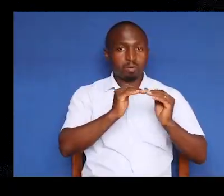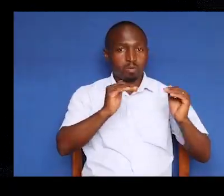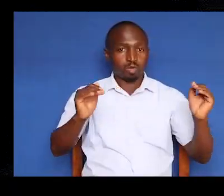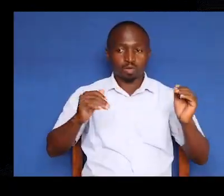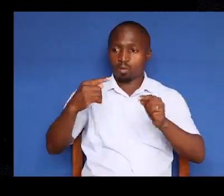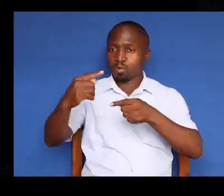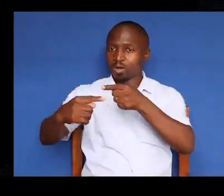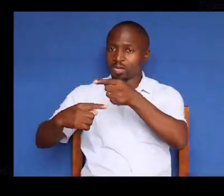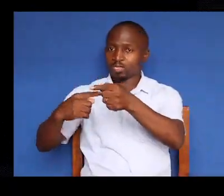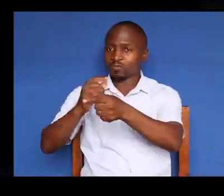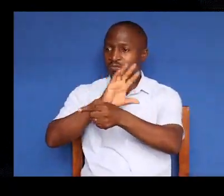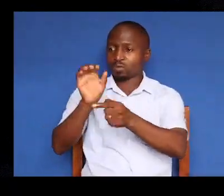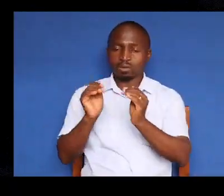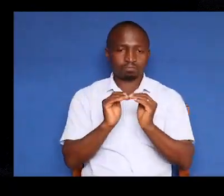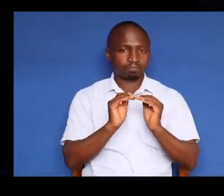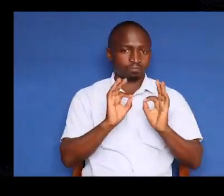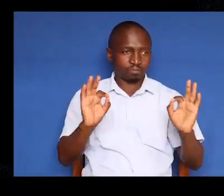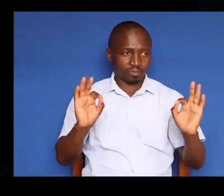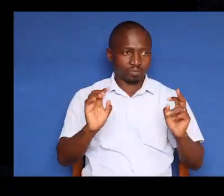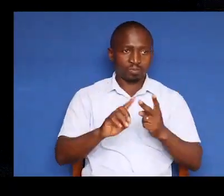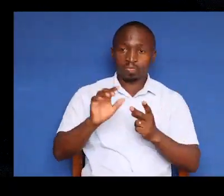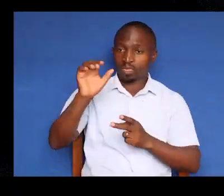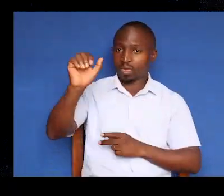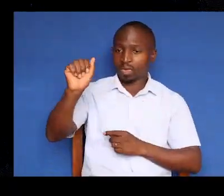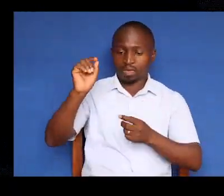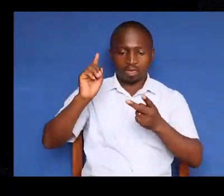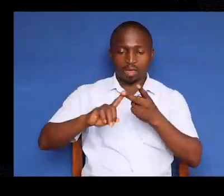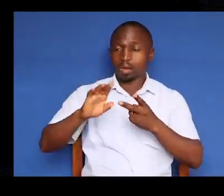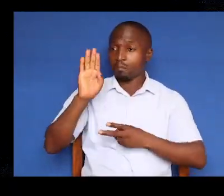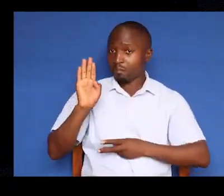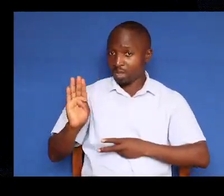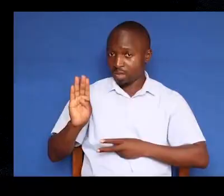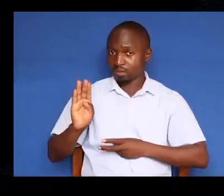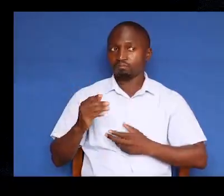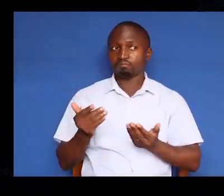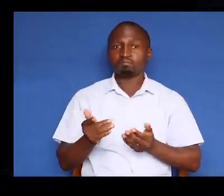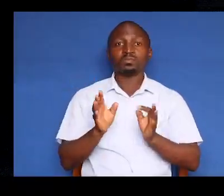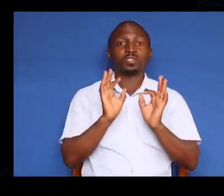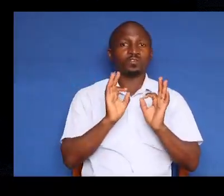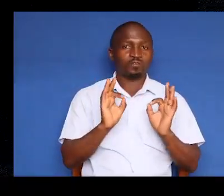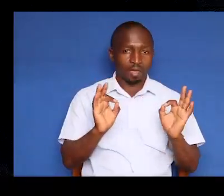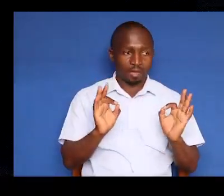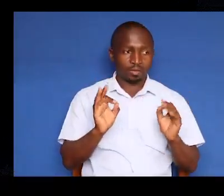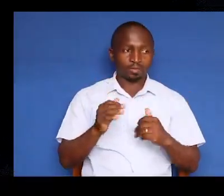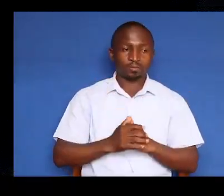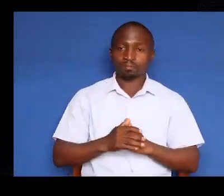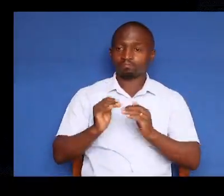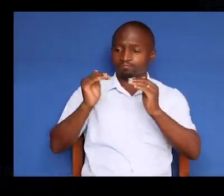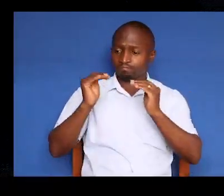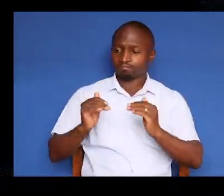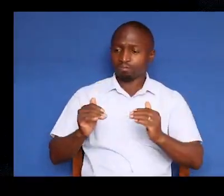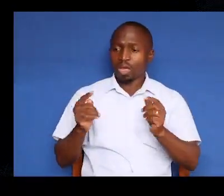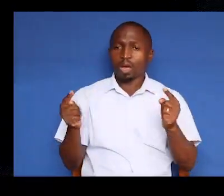both are fair. So A and B are fair. But regressive is not